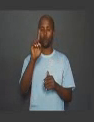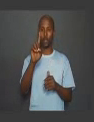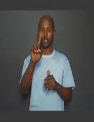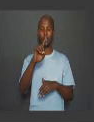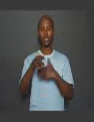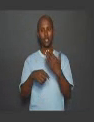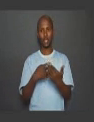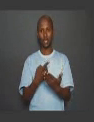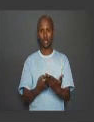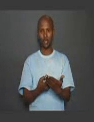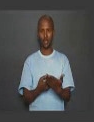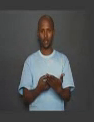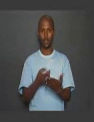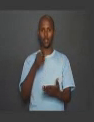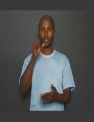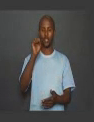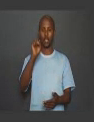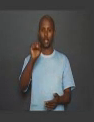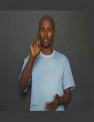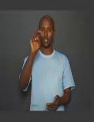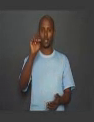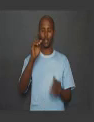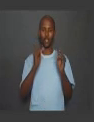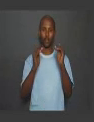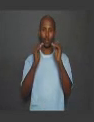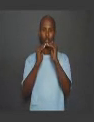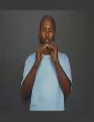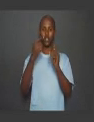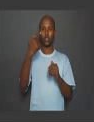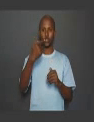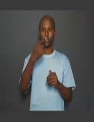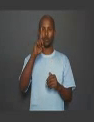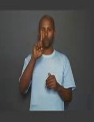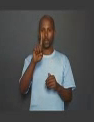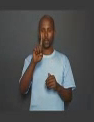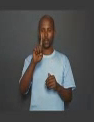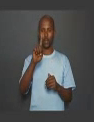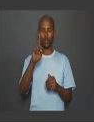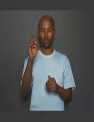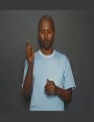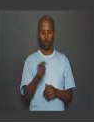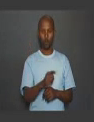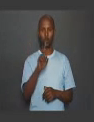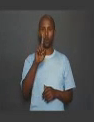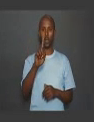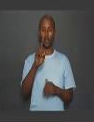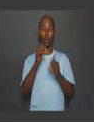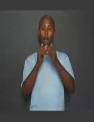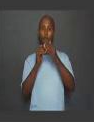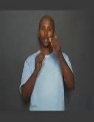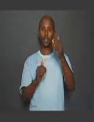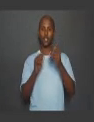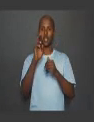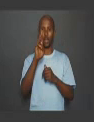then Sn equals G1 over 1